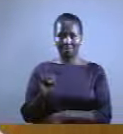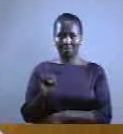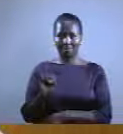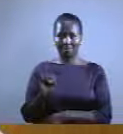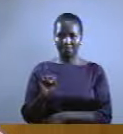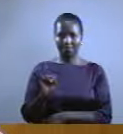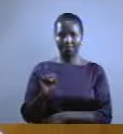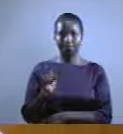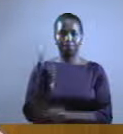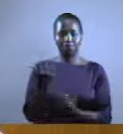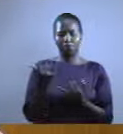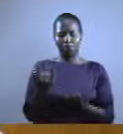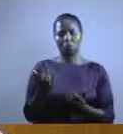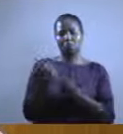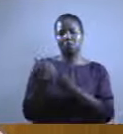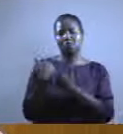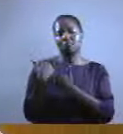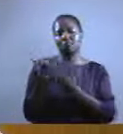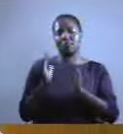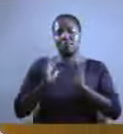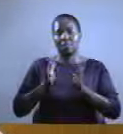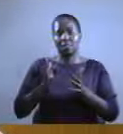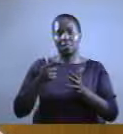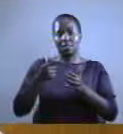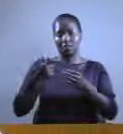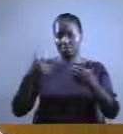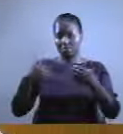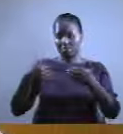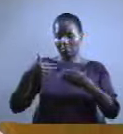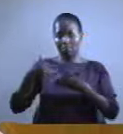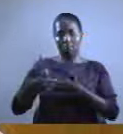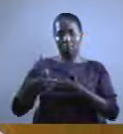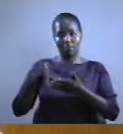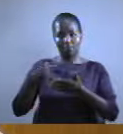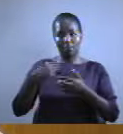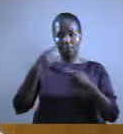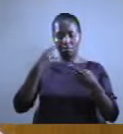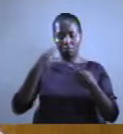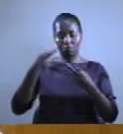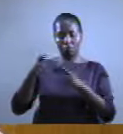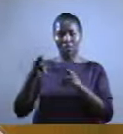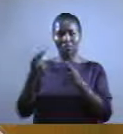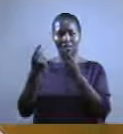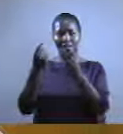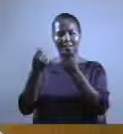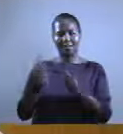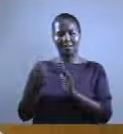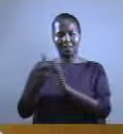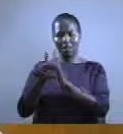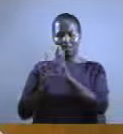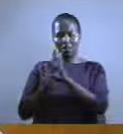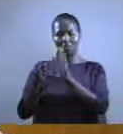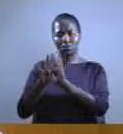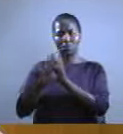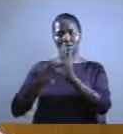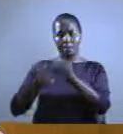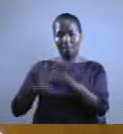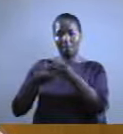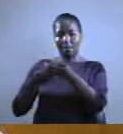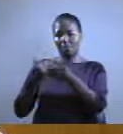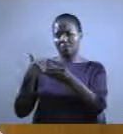My task today is to present the analysis of the revised fiscal policy framework after the Standing Committee on